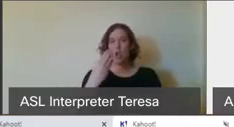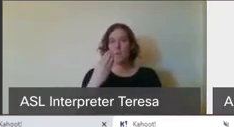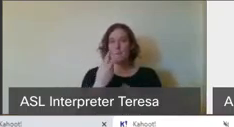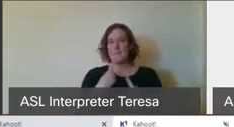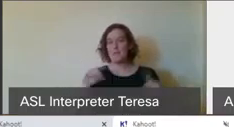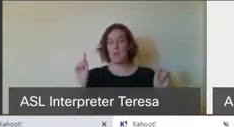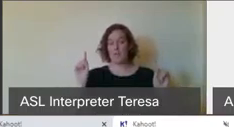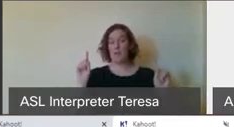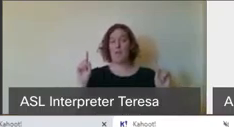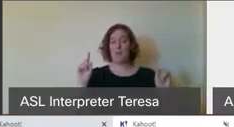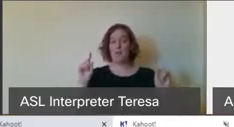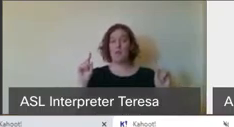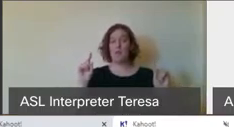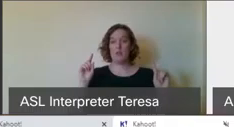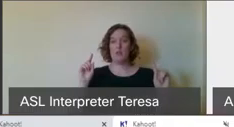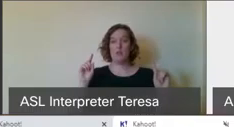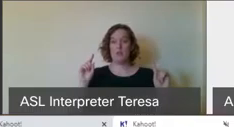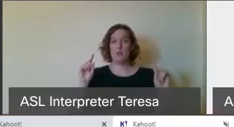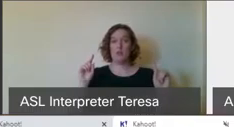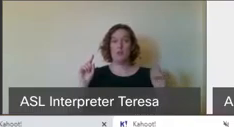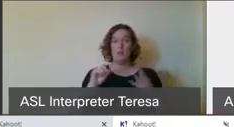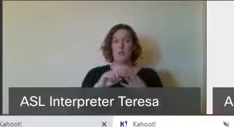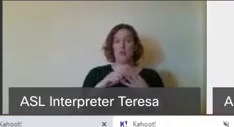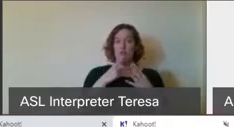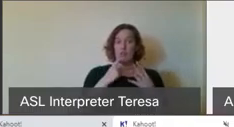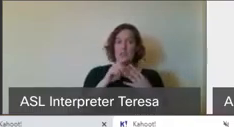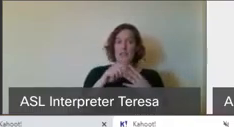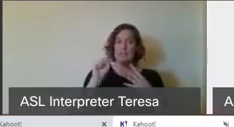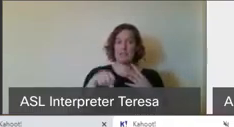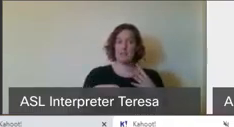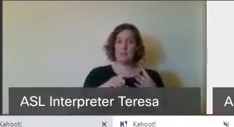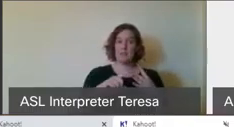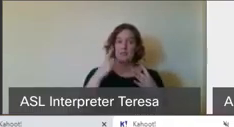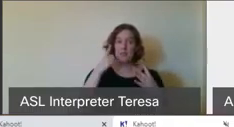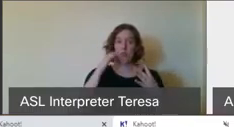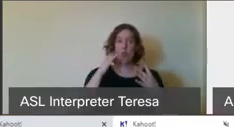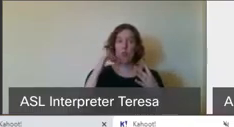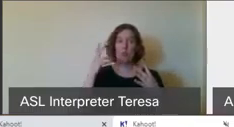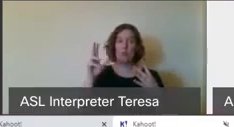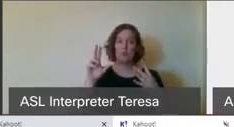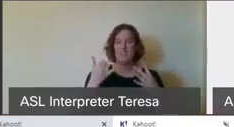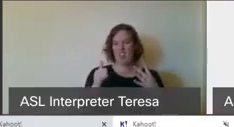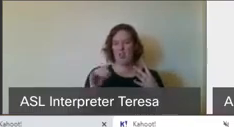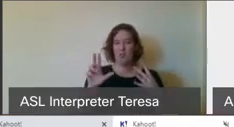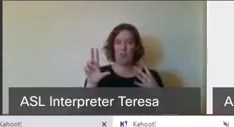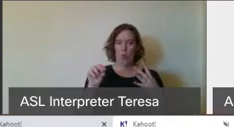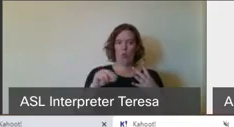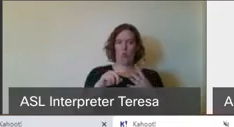knowledgeable to perform my job successfully. The red triangle for yes, kind of that gold or yellow circle for